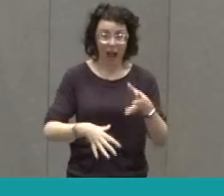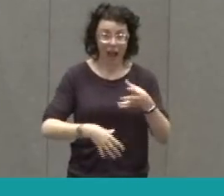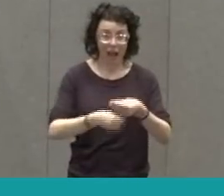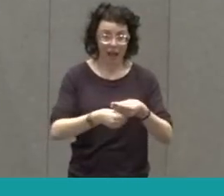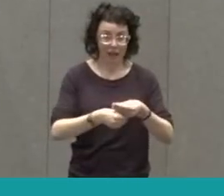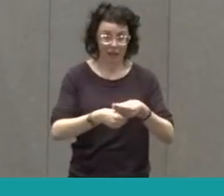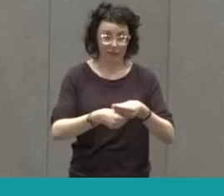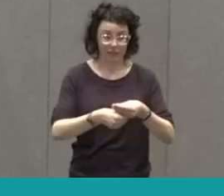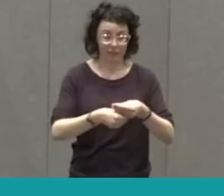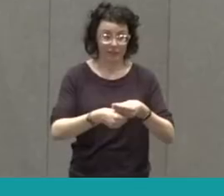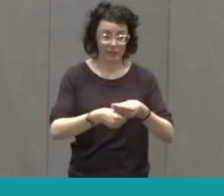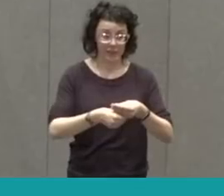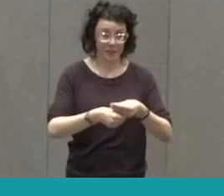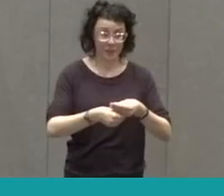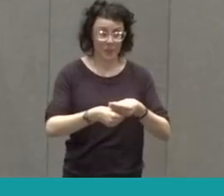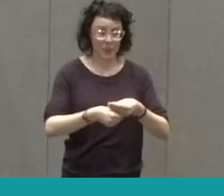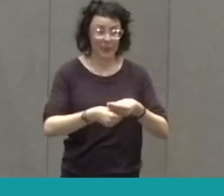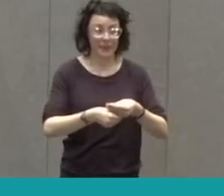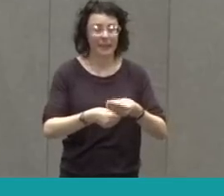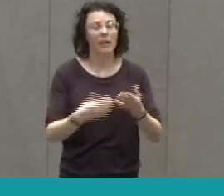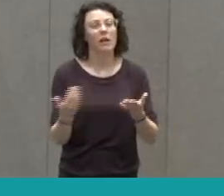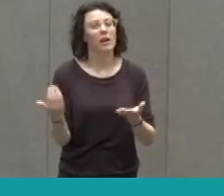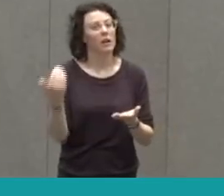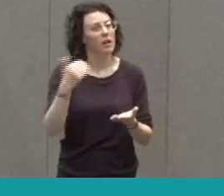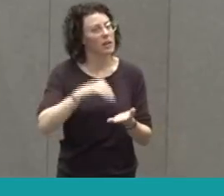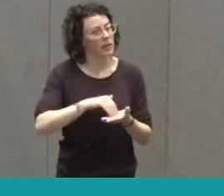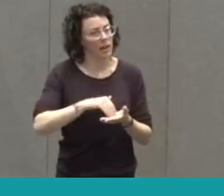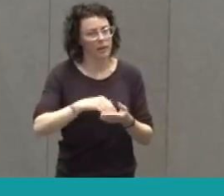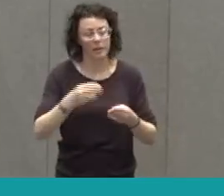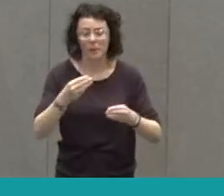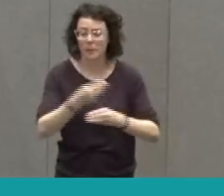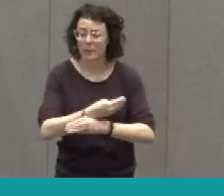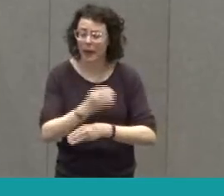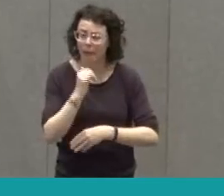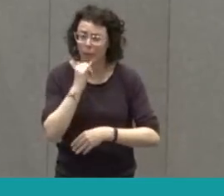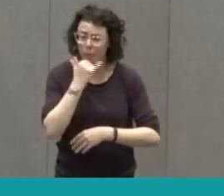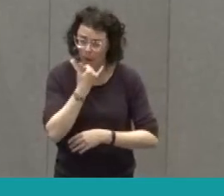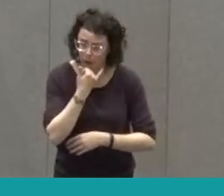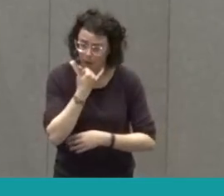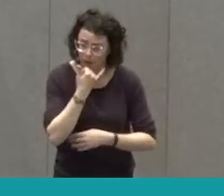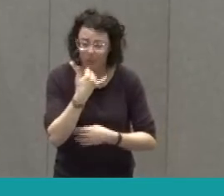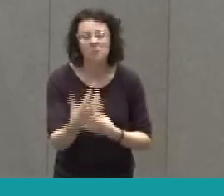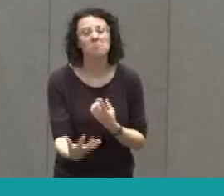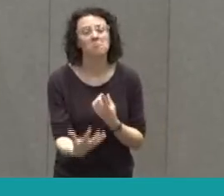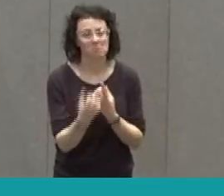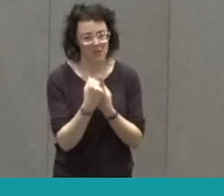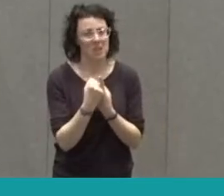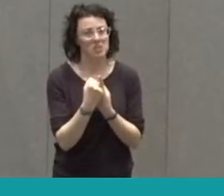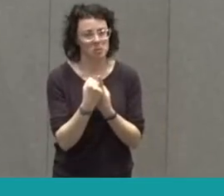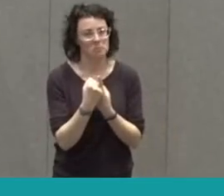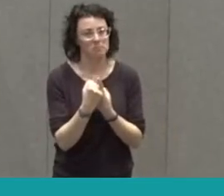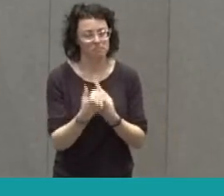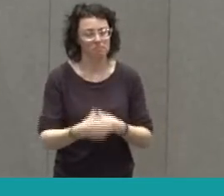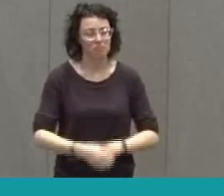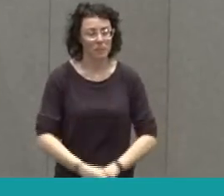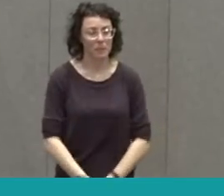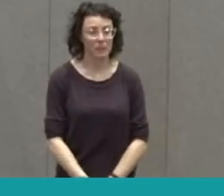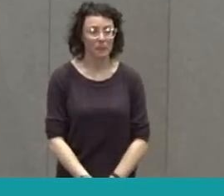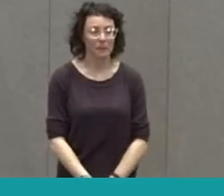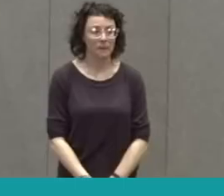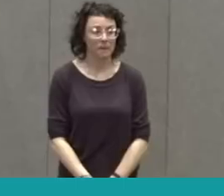And again, please catch me on any math errors that I may have had.